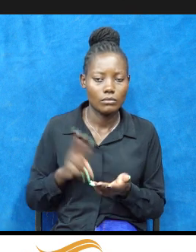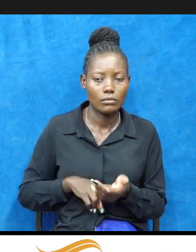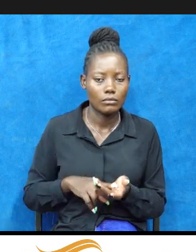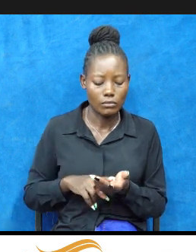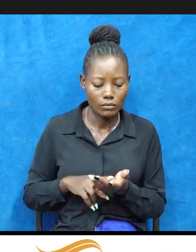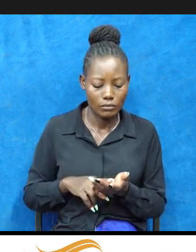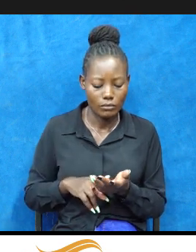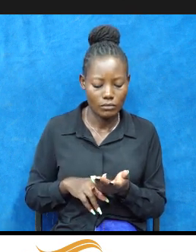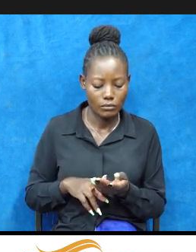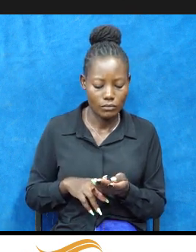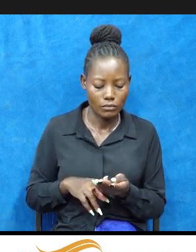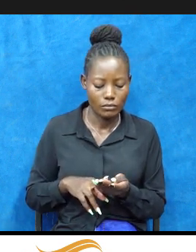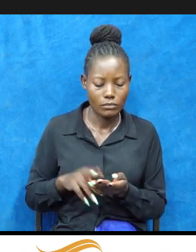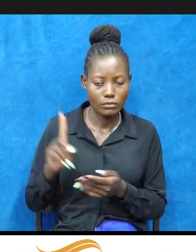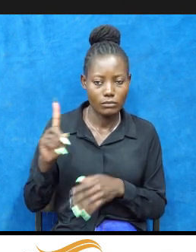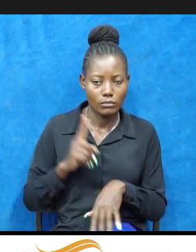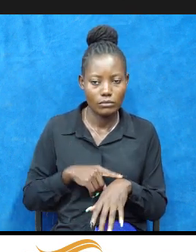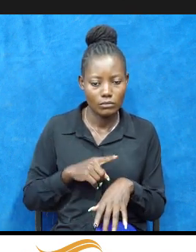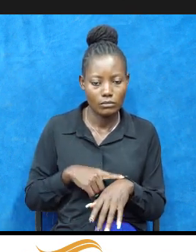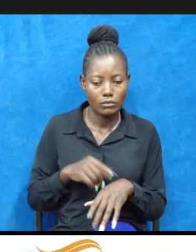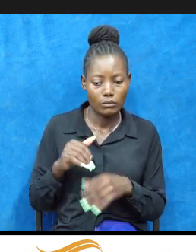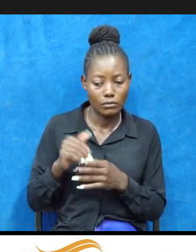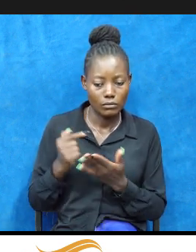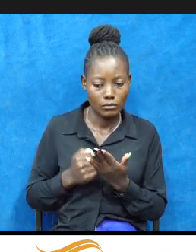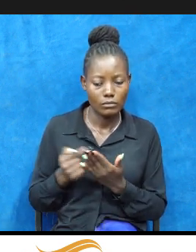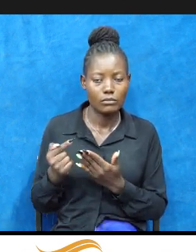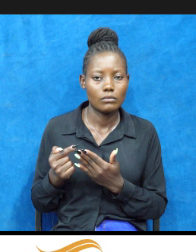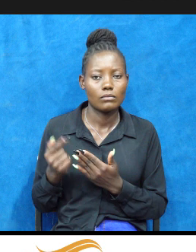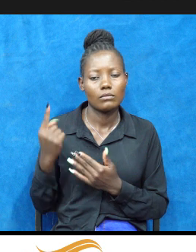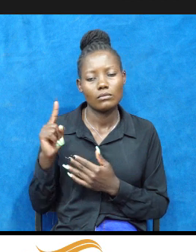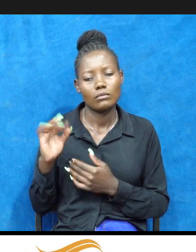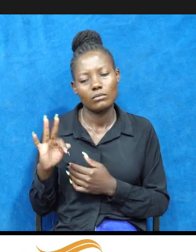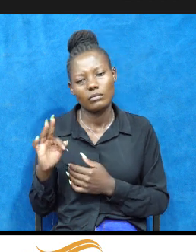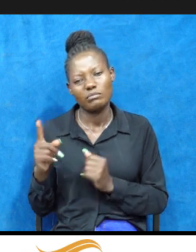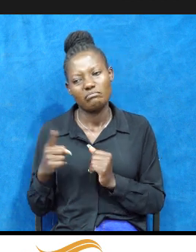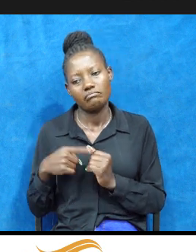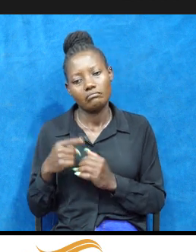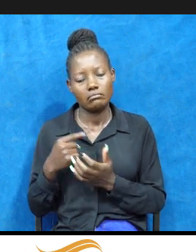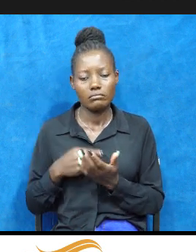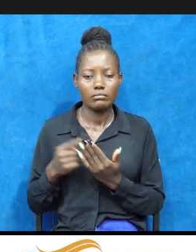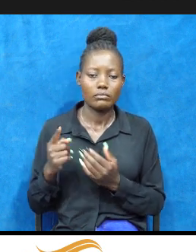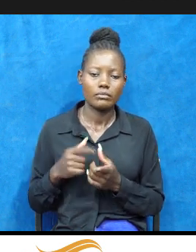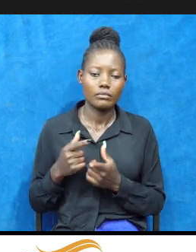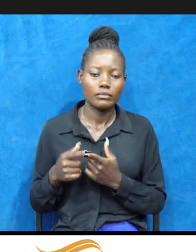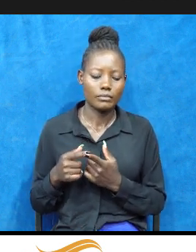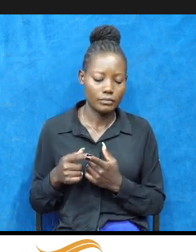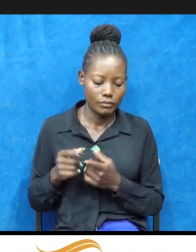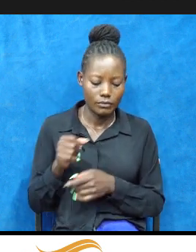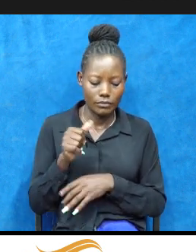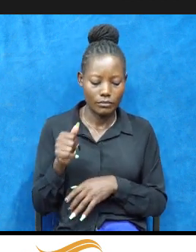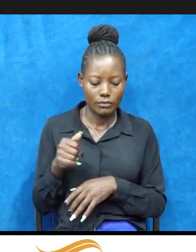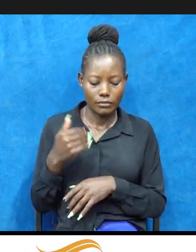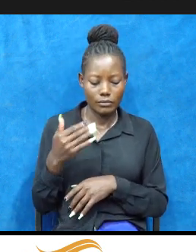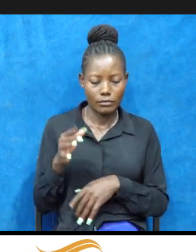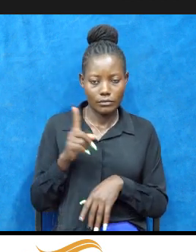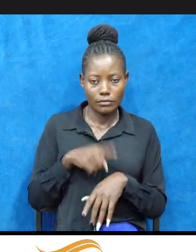for once a week or maybe even once every other week for 6 weeks or something like that. And their time will drop every